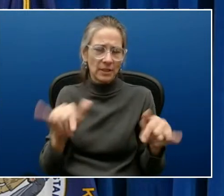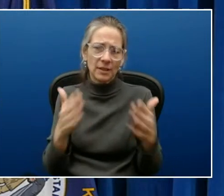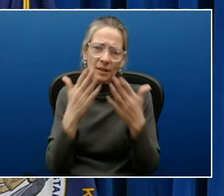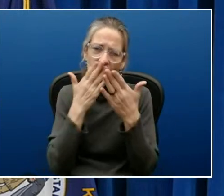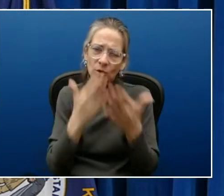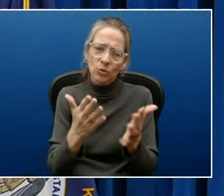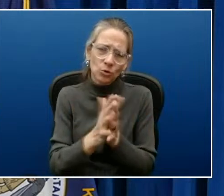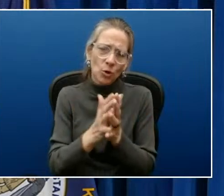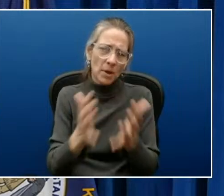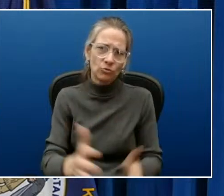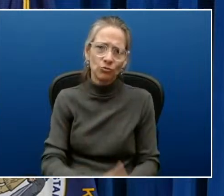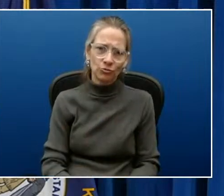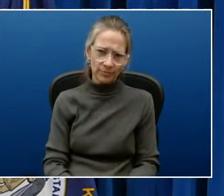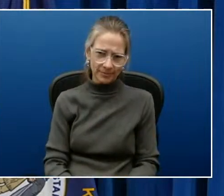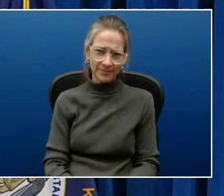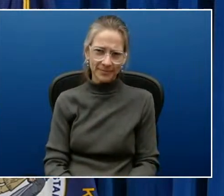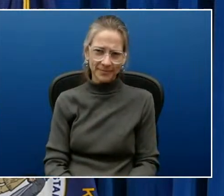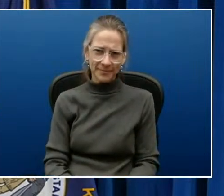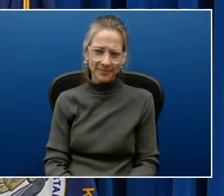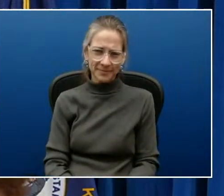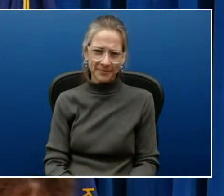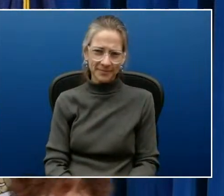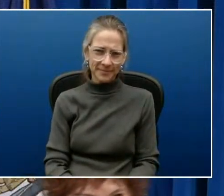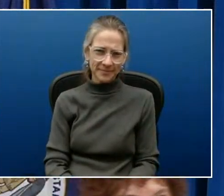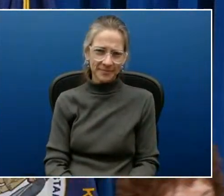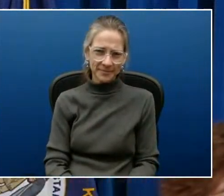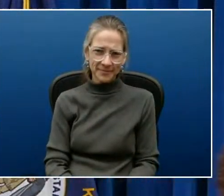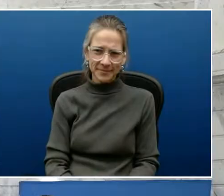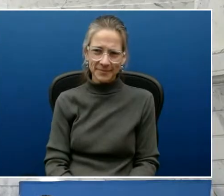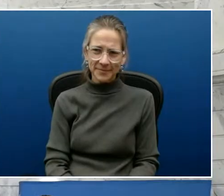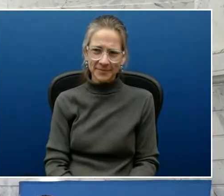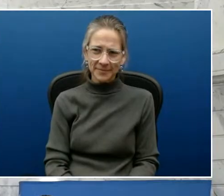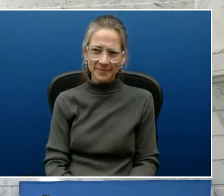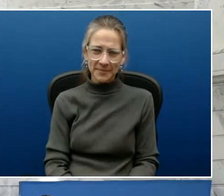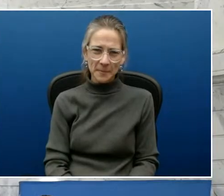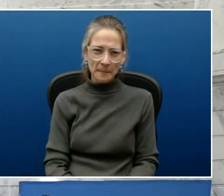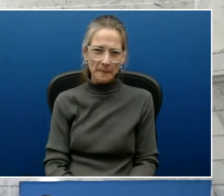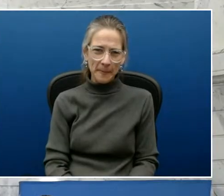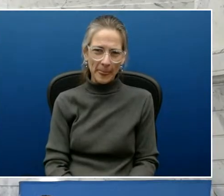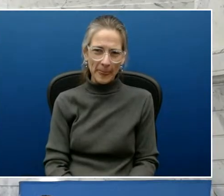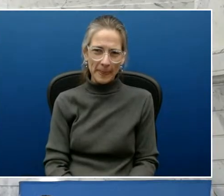much. Thank you very much. Yes.